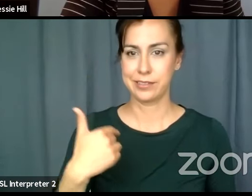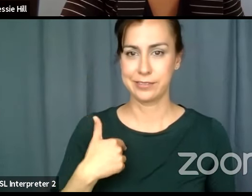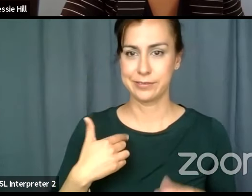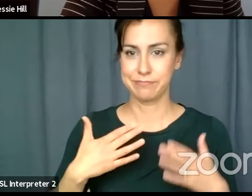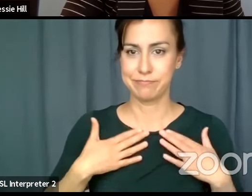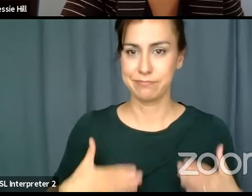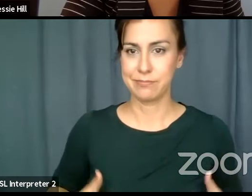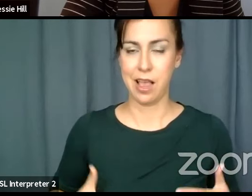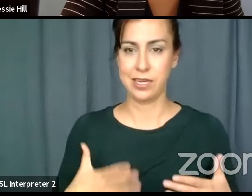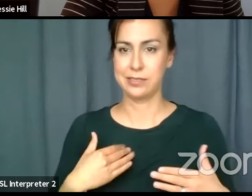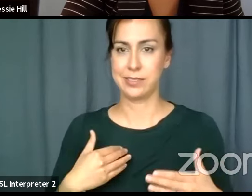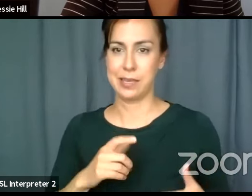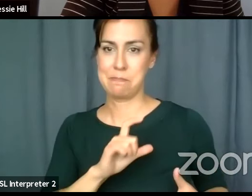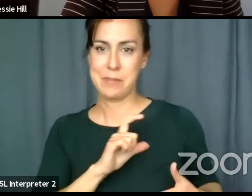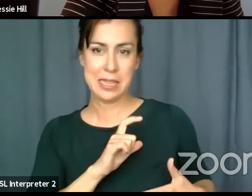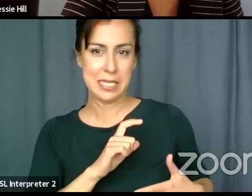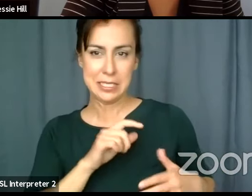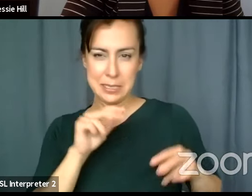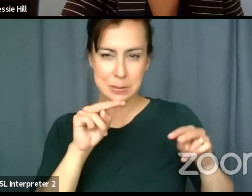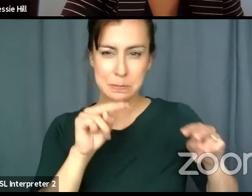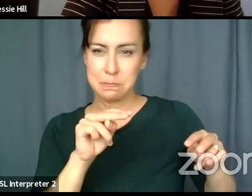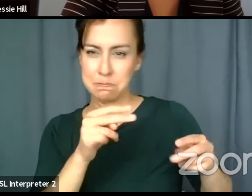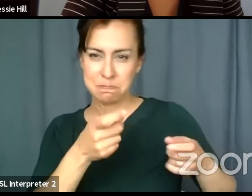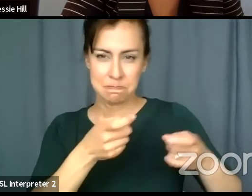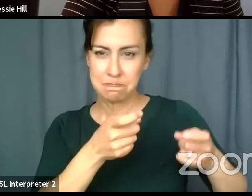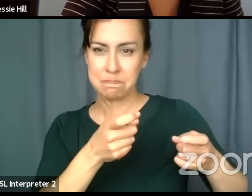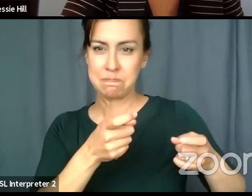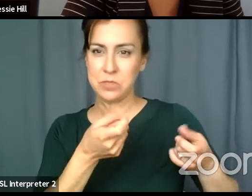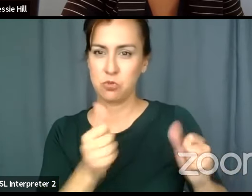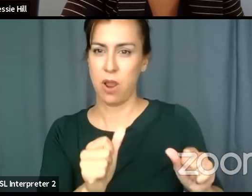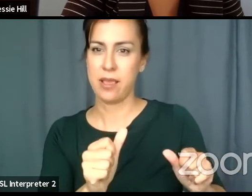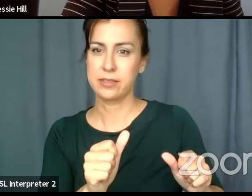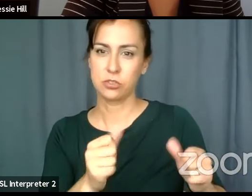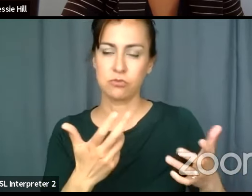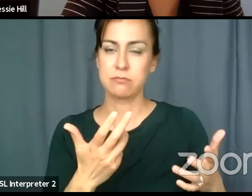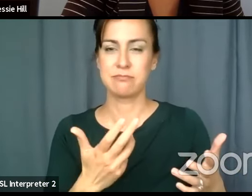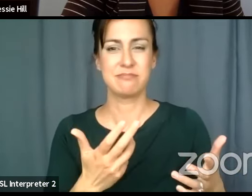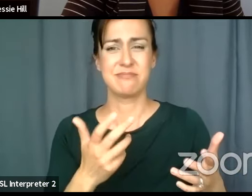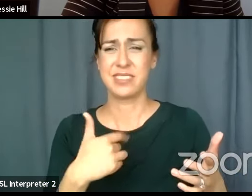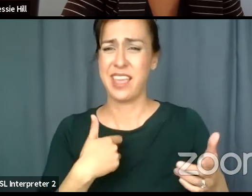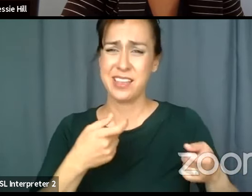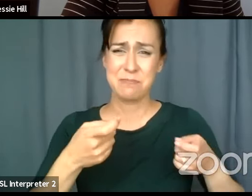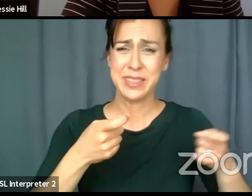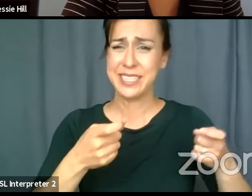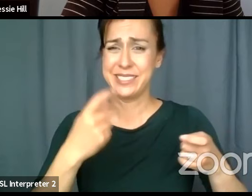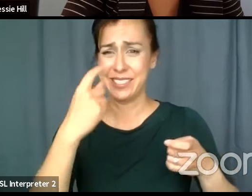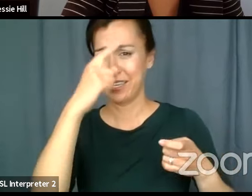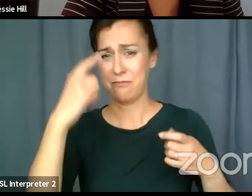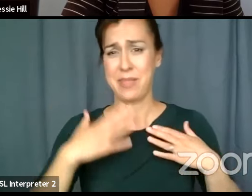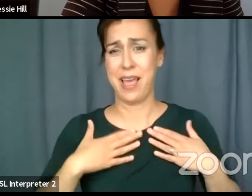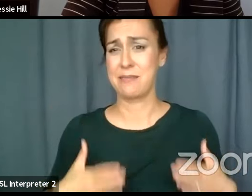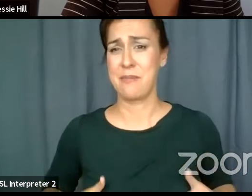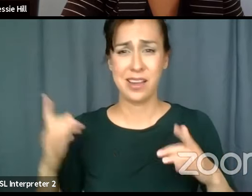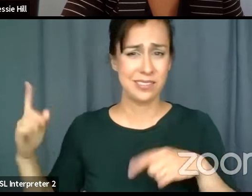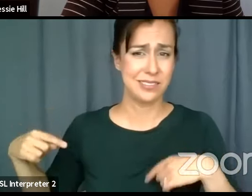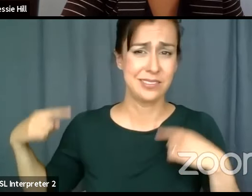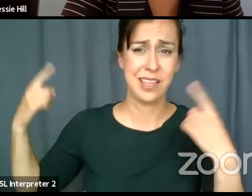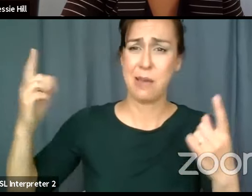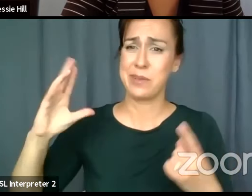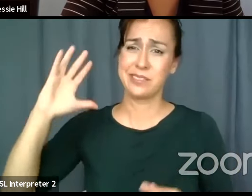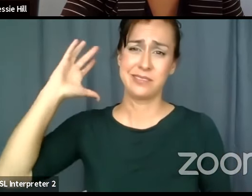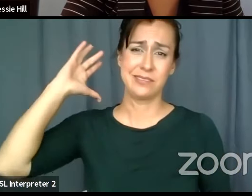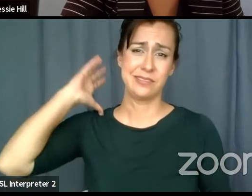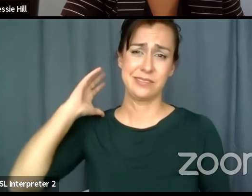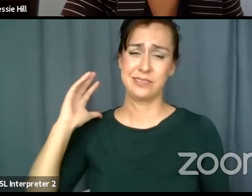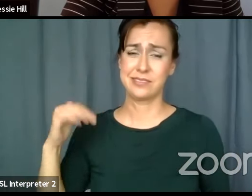bodies. The policing of Black bodies has been going on since 1619, since